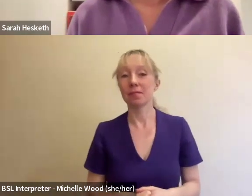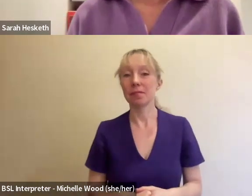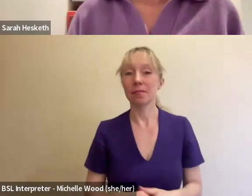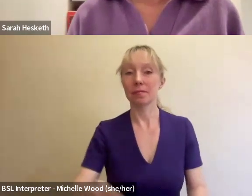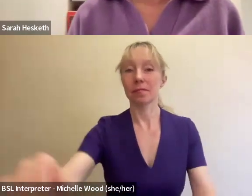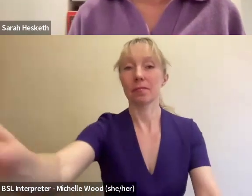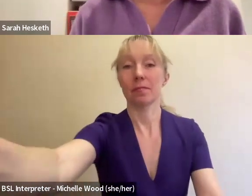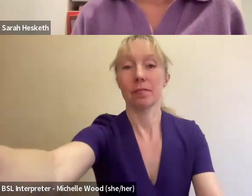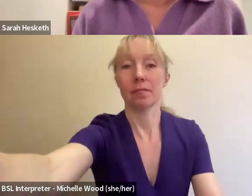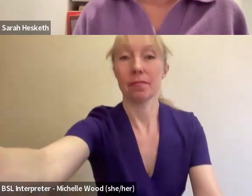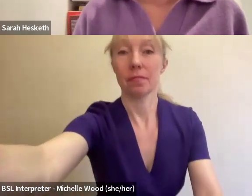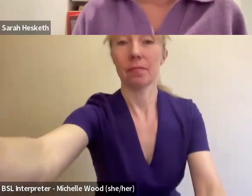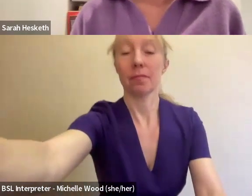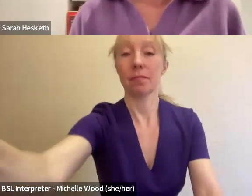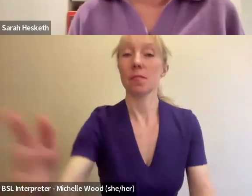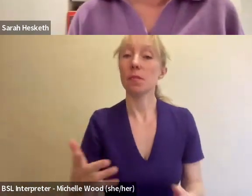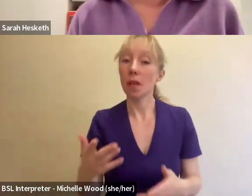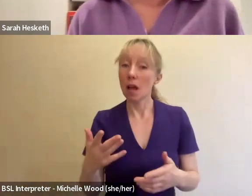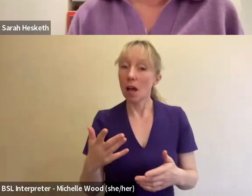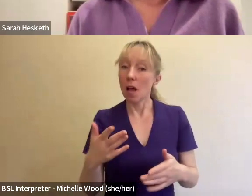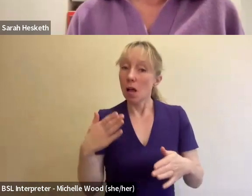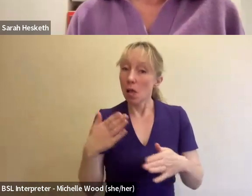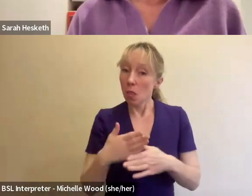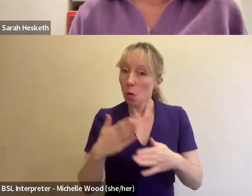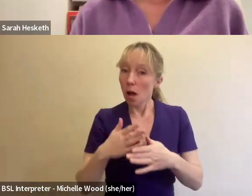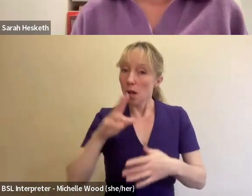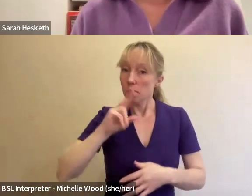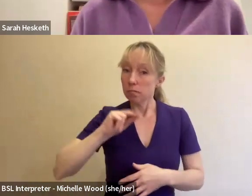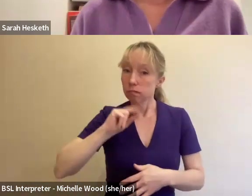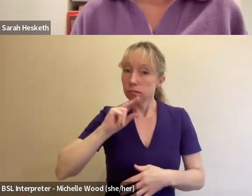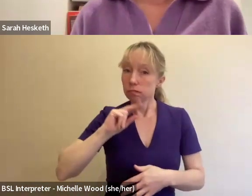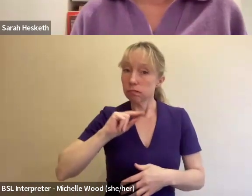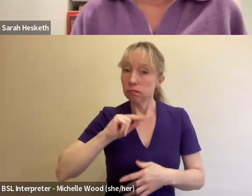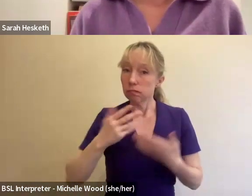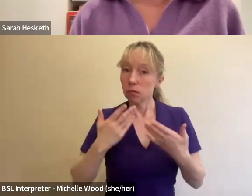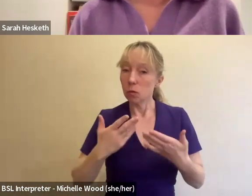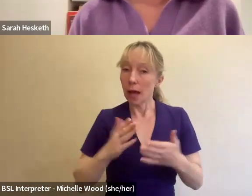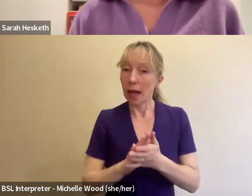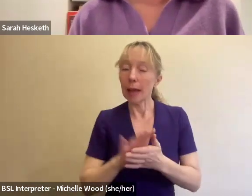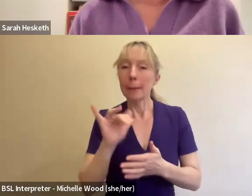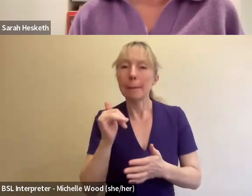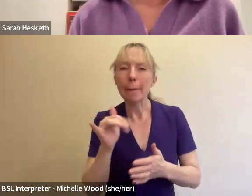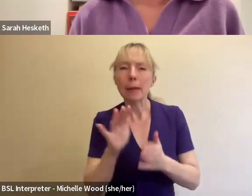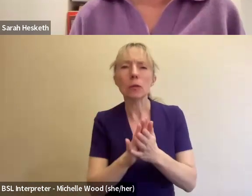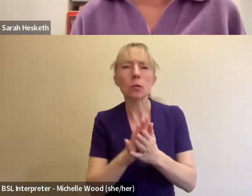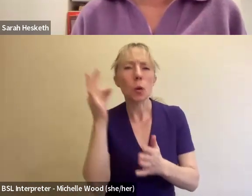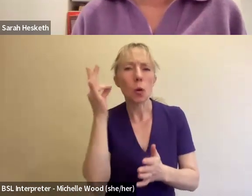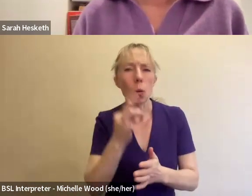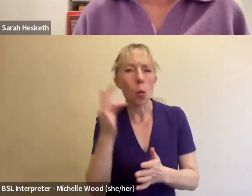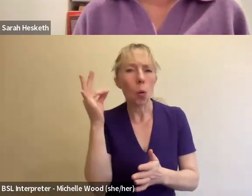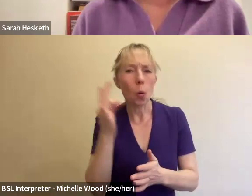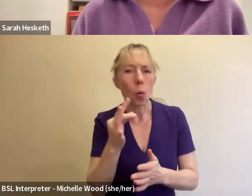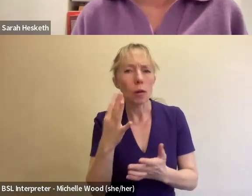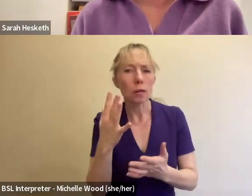The work that you have both read today, perhaps because water is such a vital